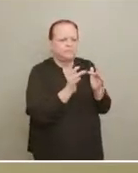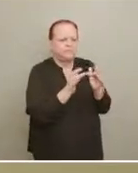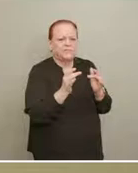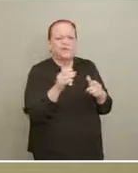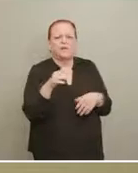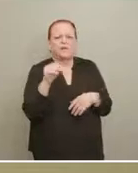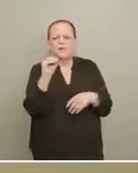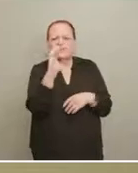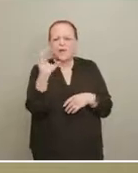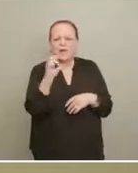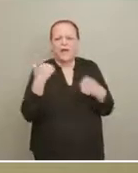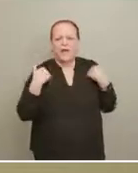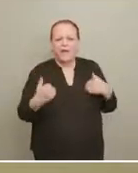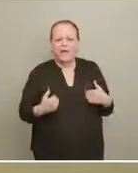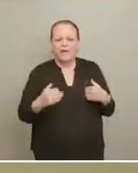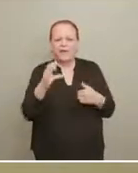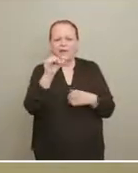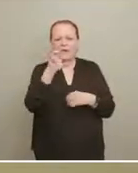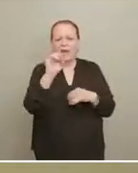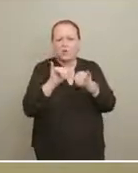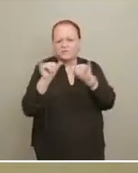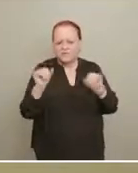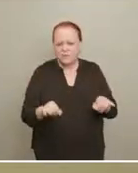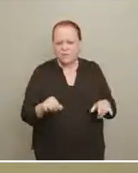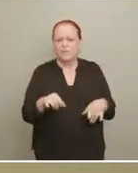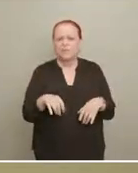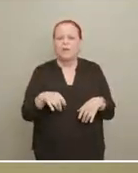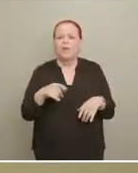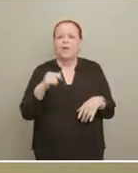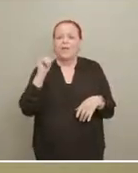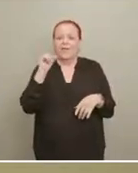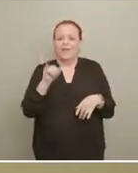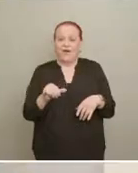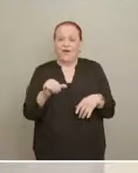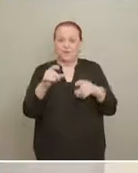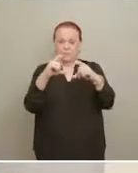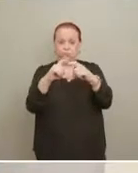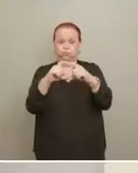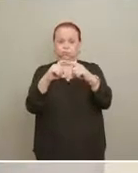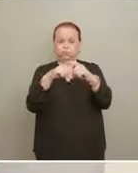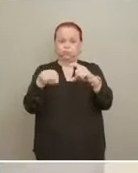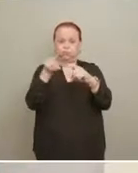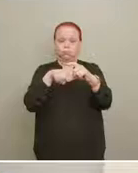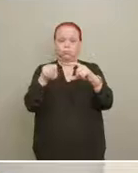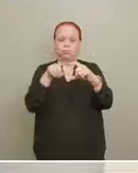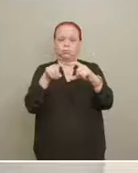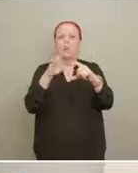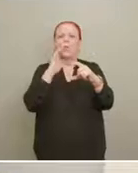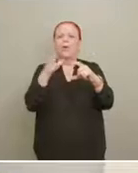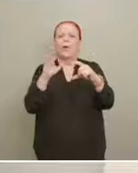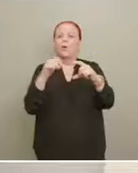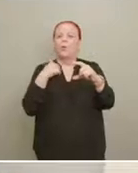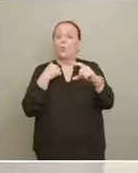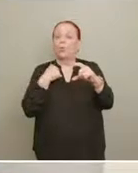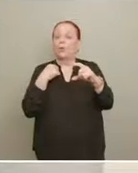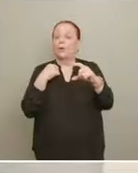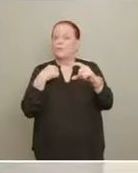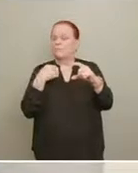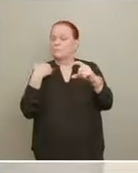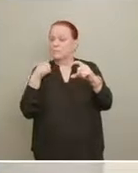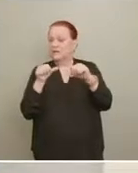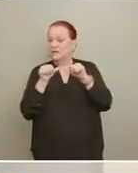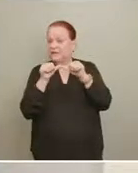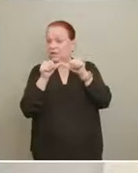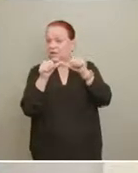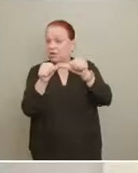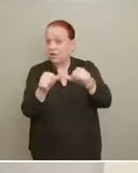and others. And as we continue to grow, that circle will widen out. Okay, yep. That's great. And so we have another campus that will be